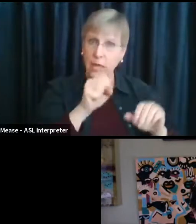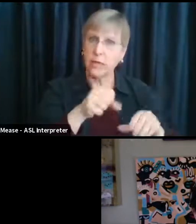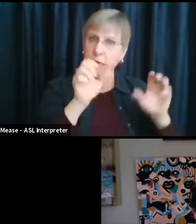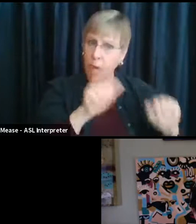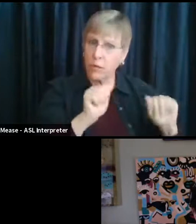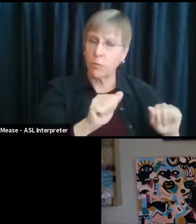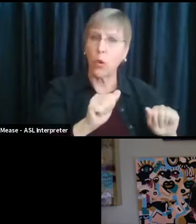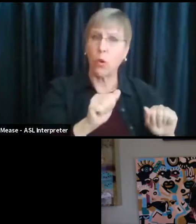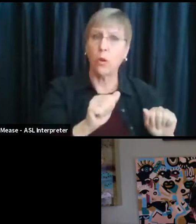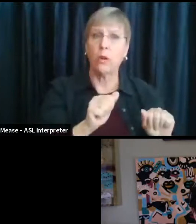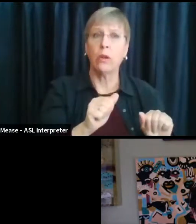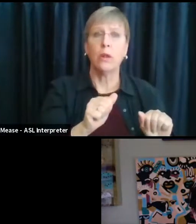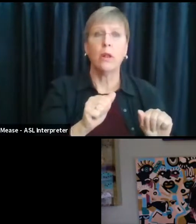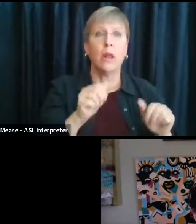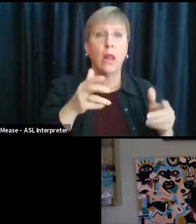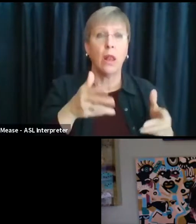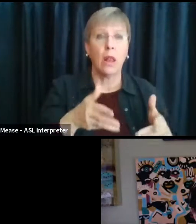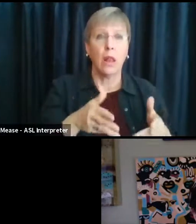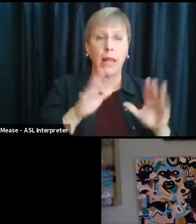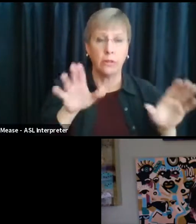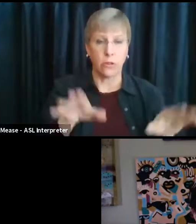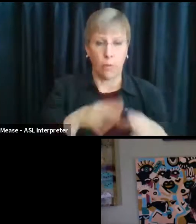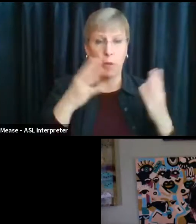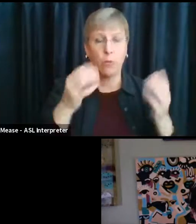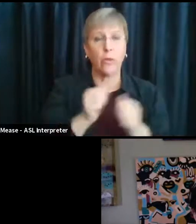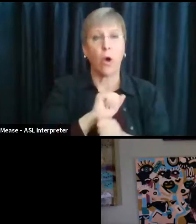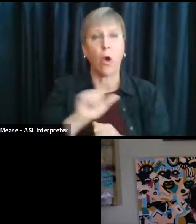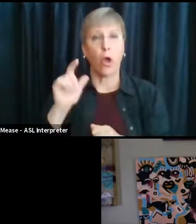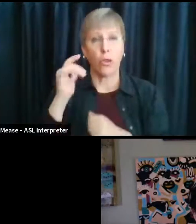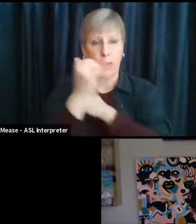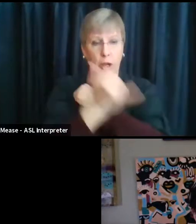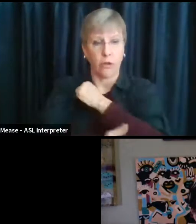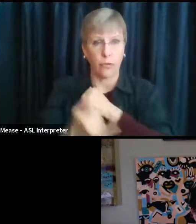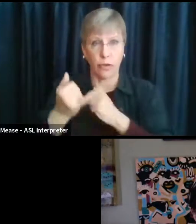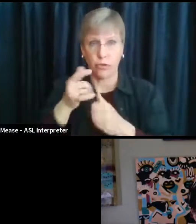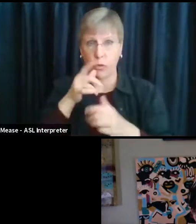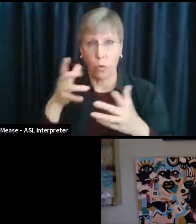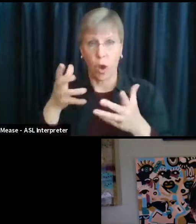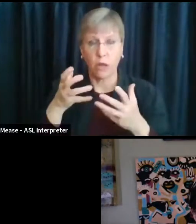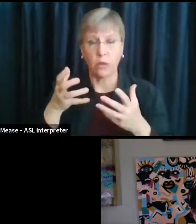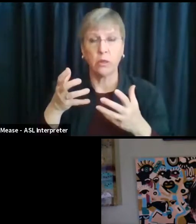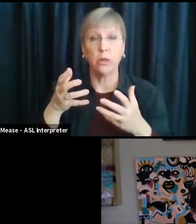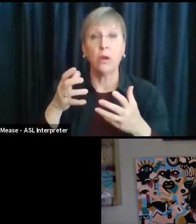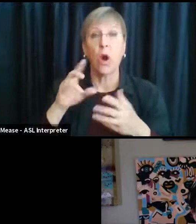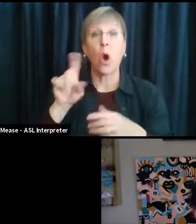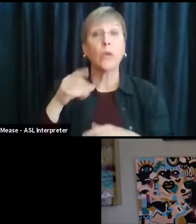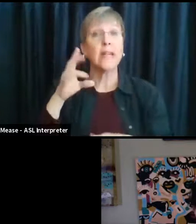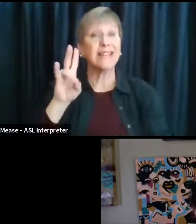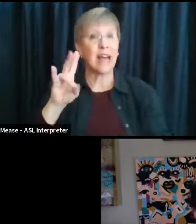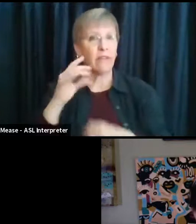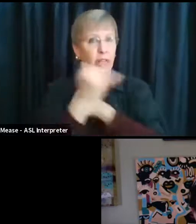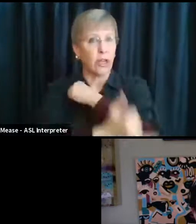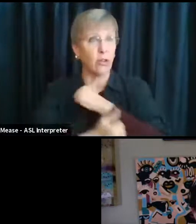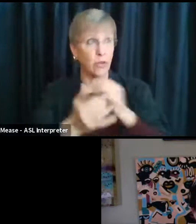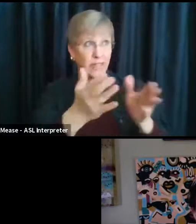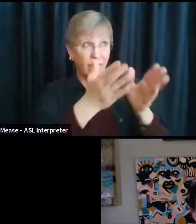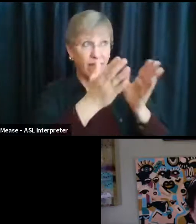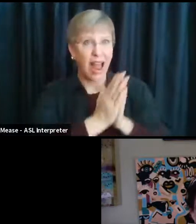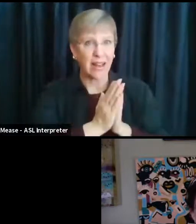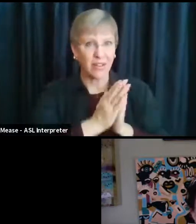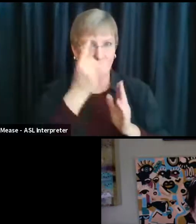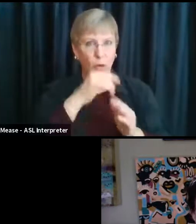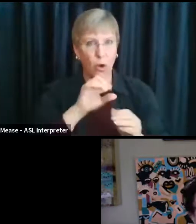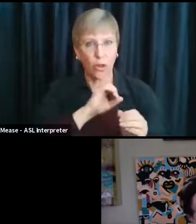the dialogue with all the countries who want. Only 7 countries have asked for the return of looted